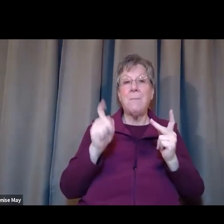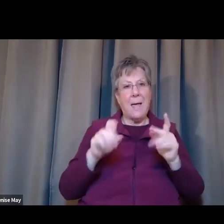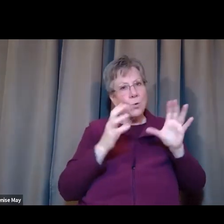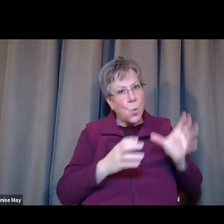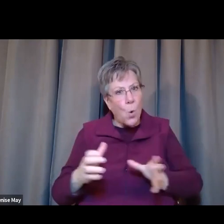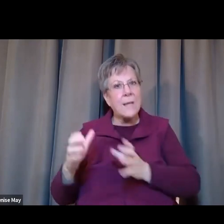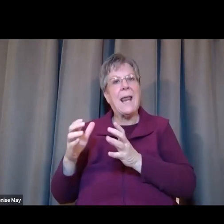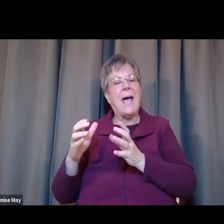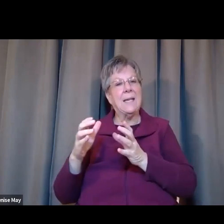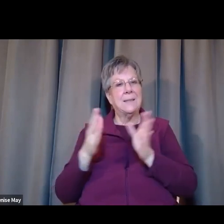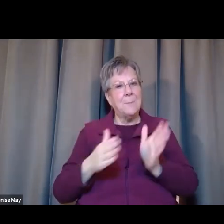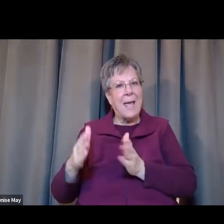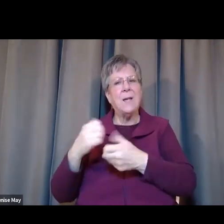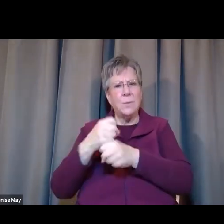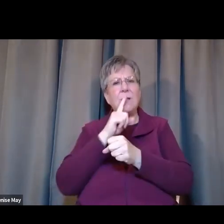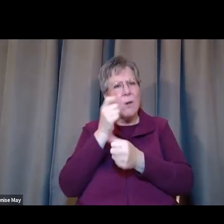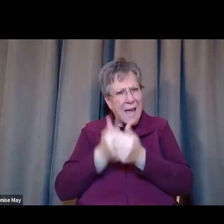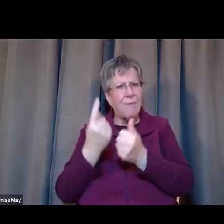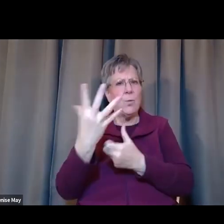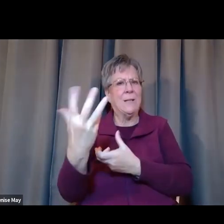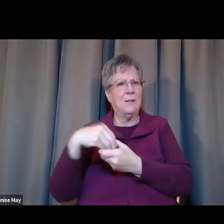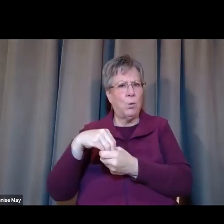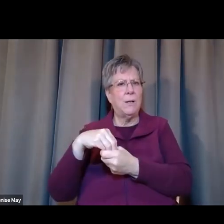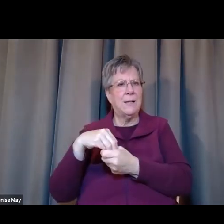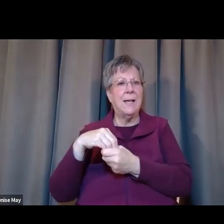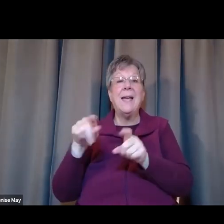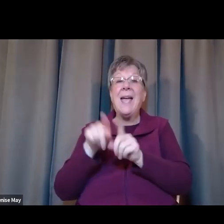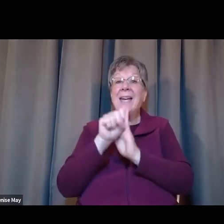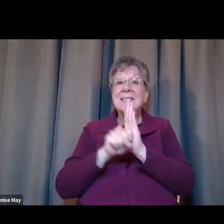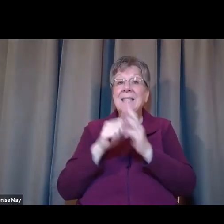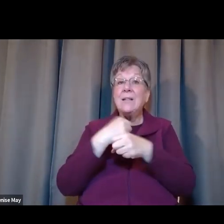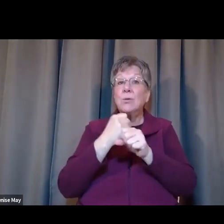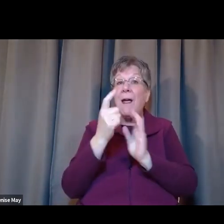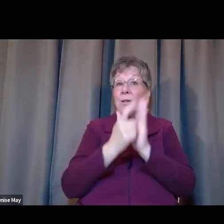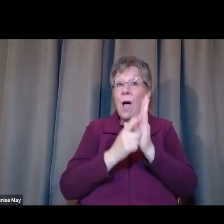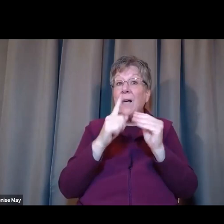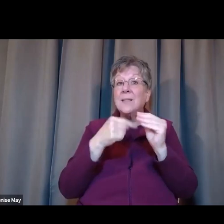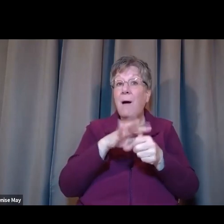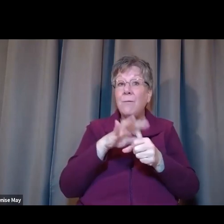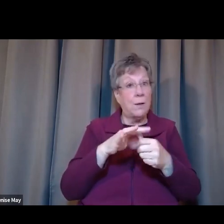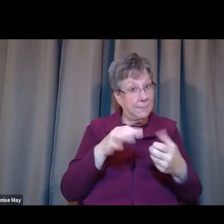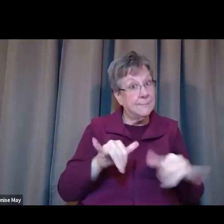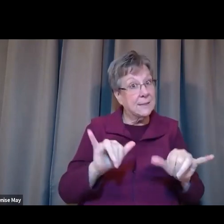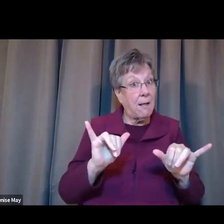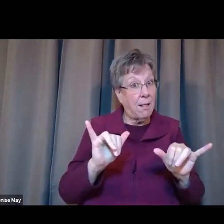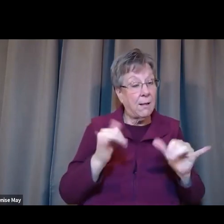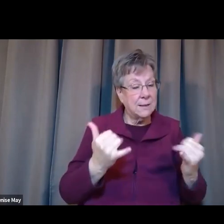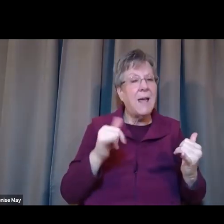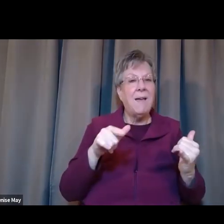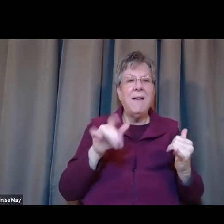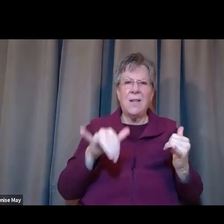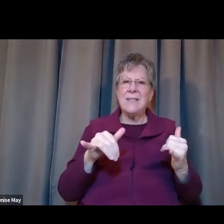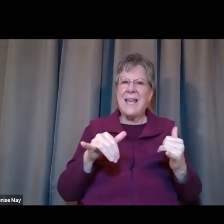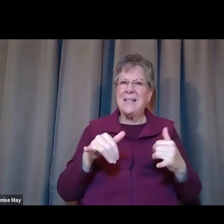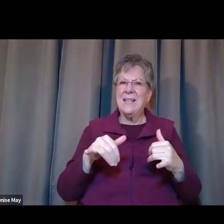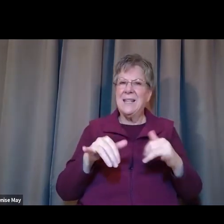sure everyone does get included. And as states create laws around voting, even currently, there's still that fundamental